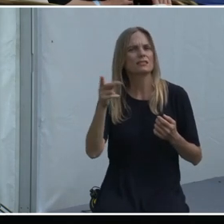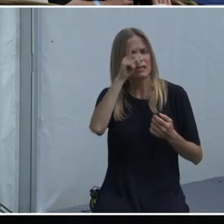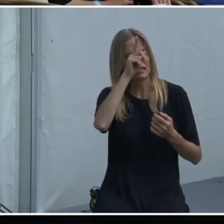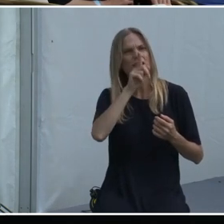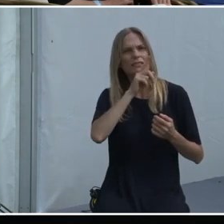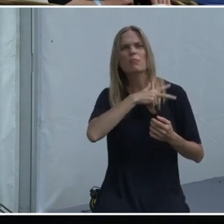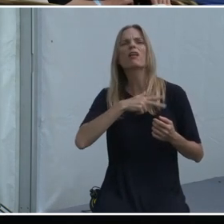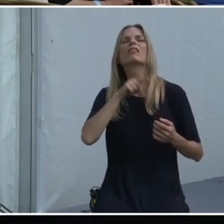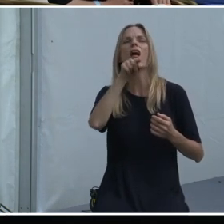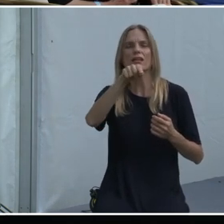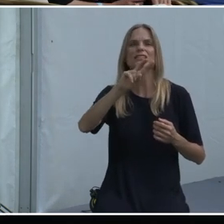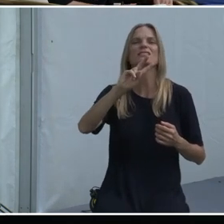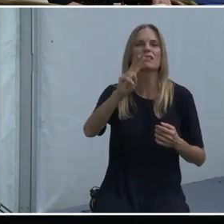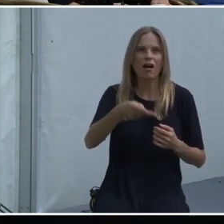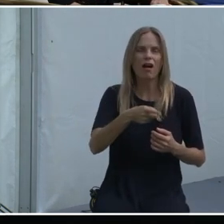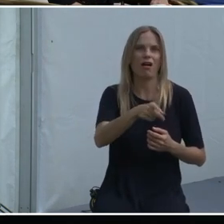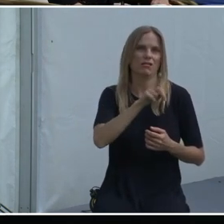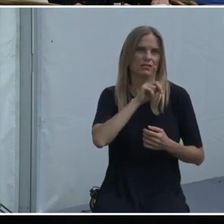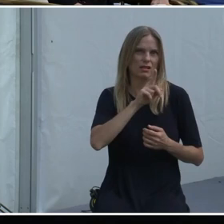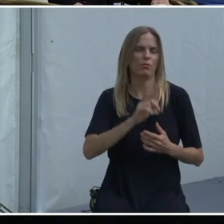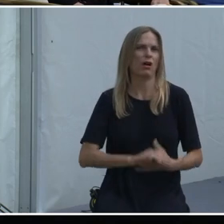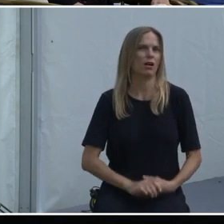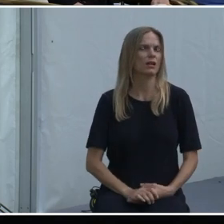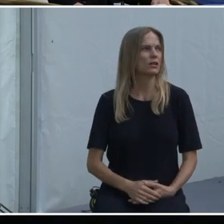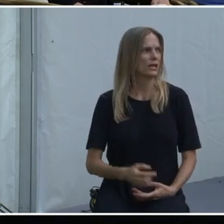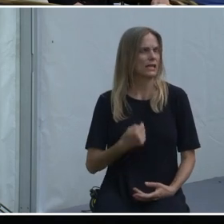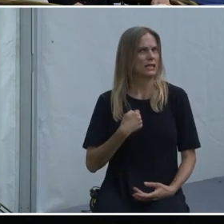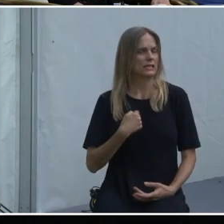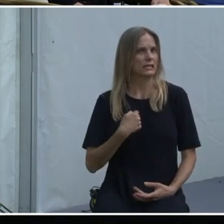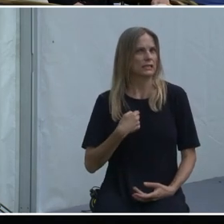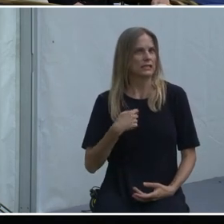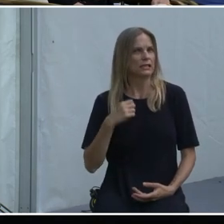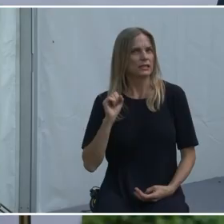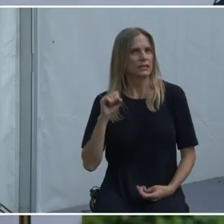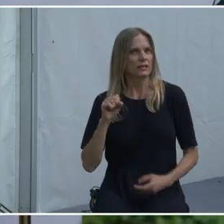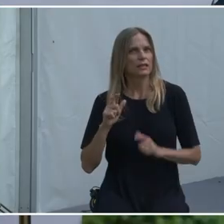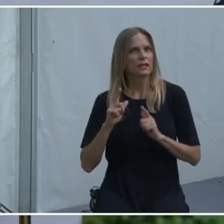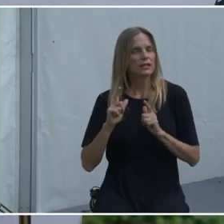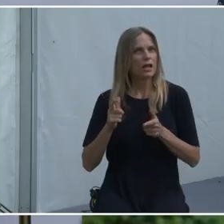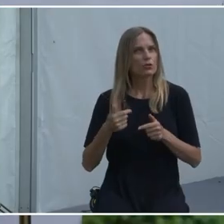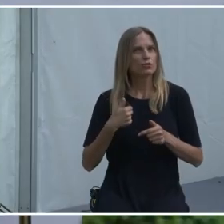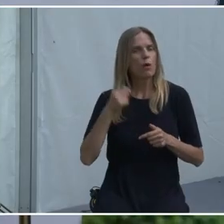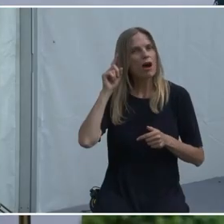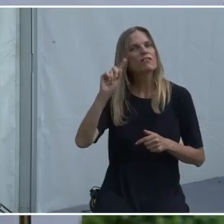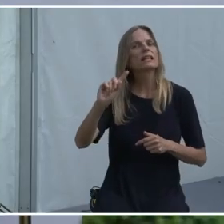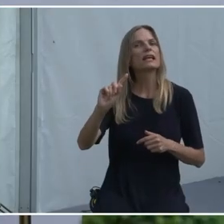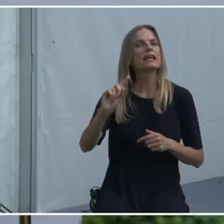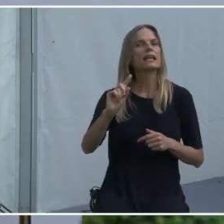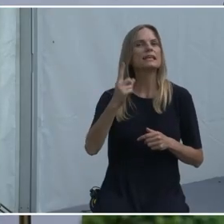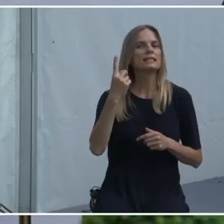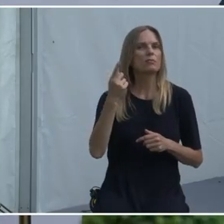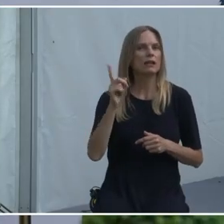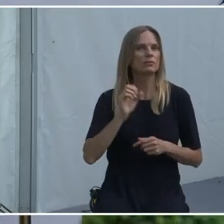Denmark. Yeah, I really much agreed with you, Katariina. I think the first thing, and it's an issue we also is